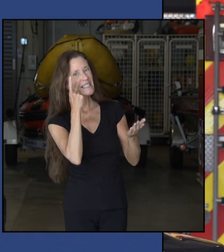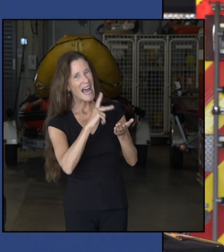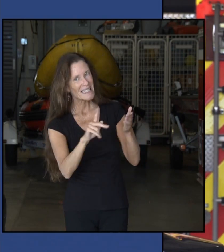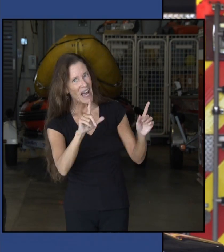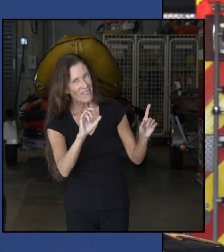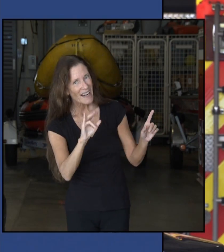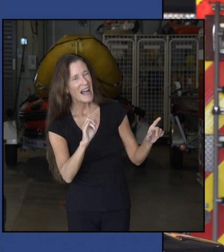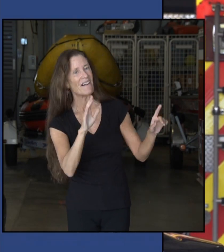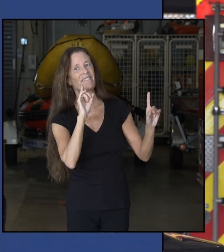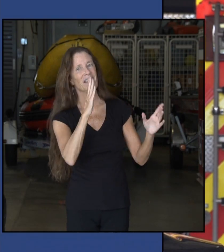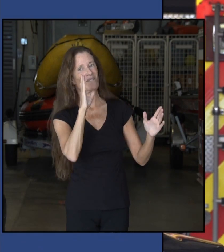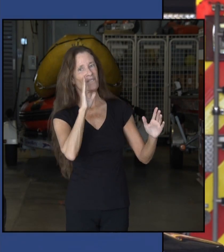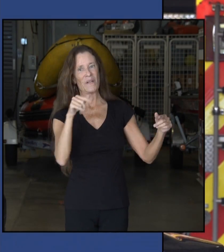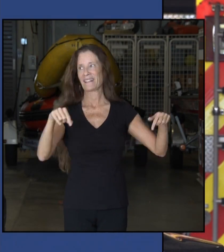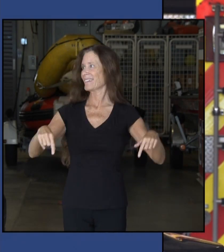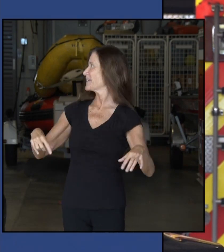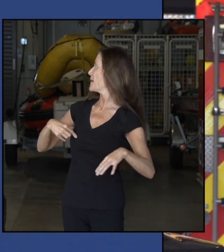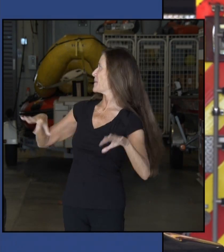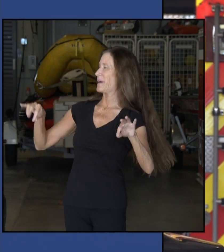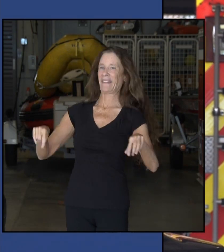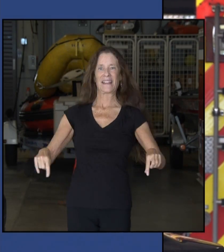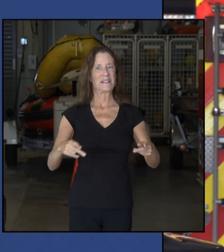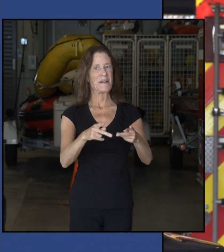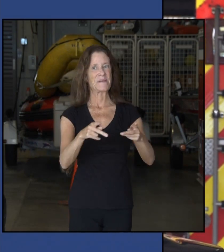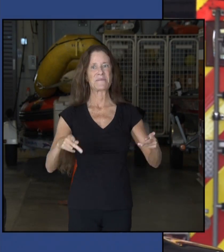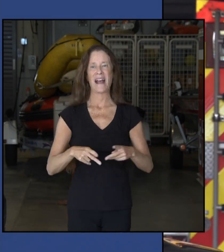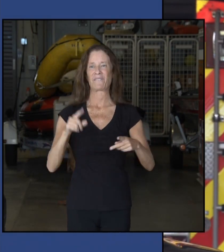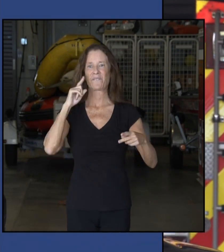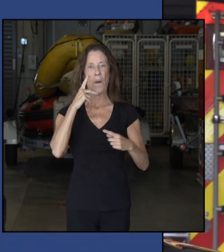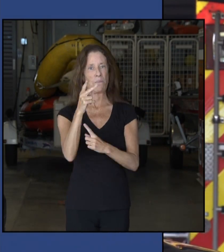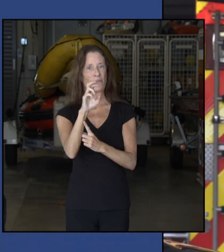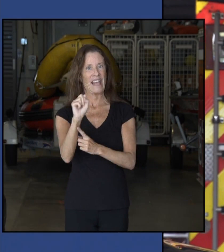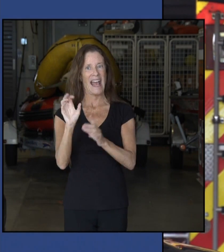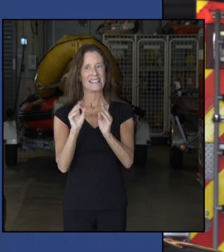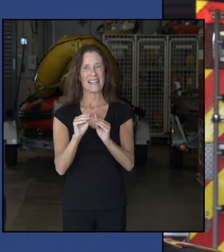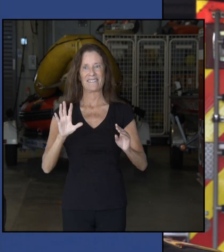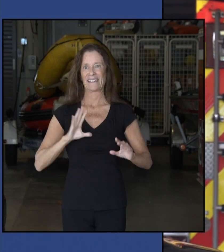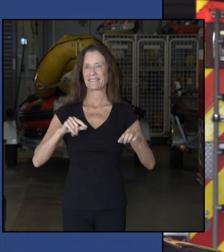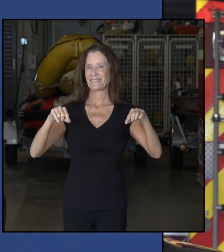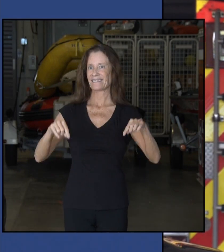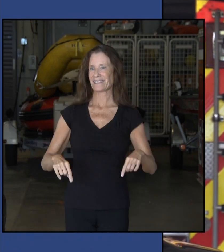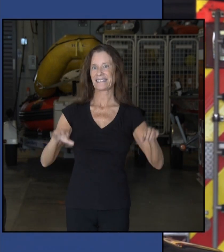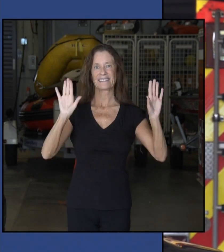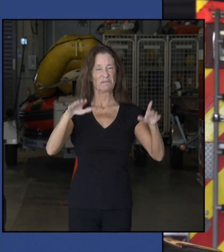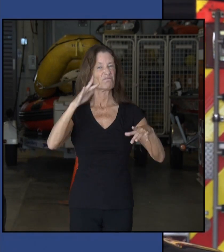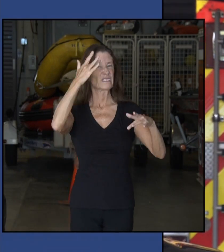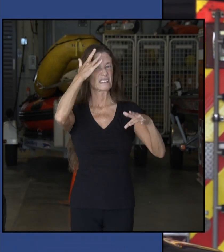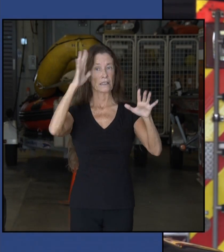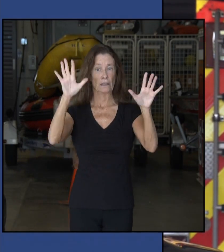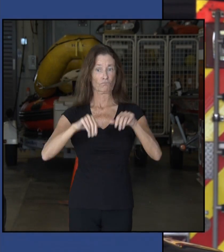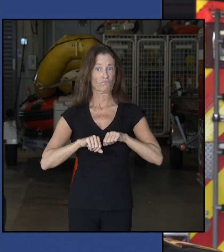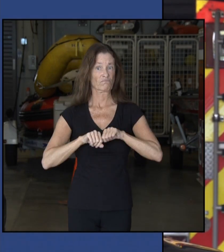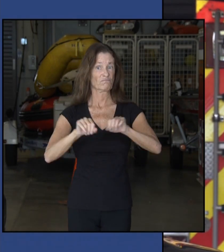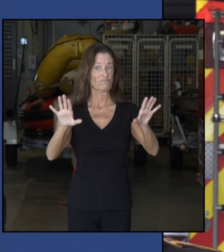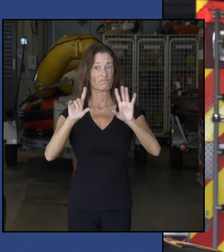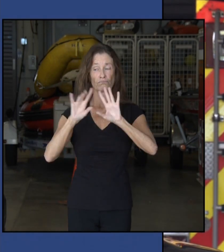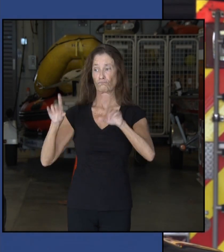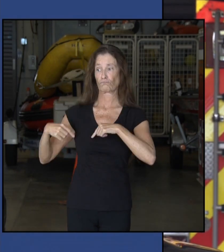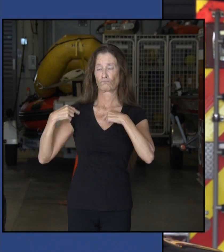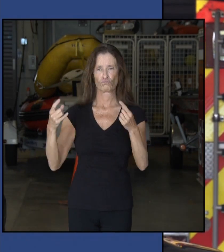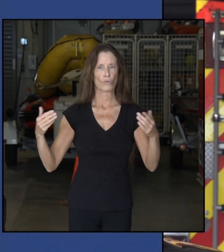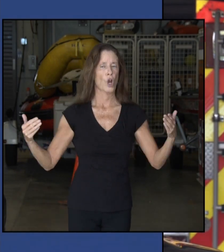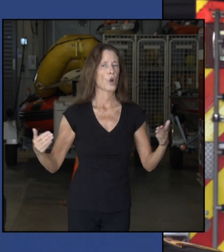press conference. Since the onset of the pandemic, all of us have had to navigate through these uncertain times. In late